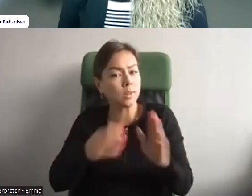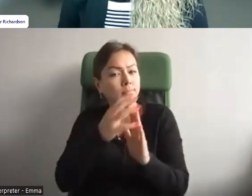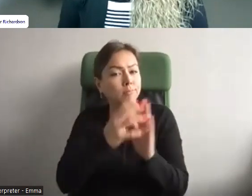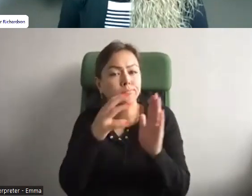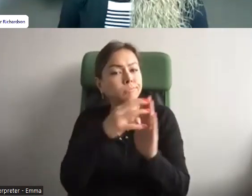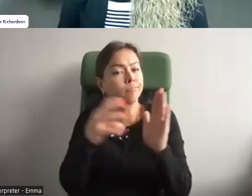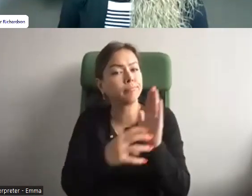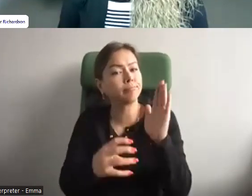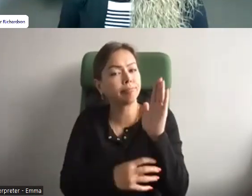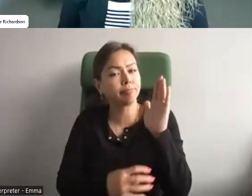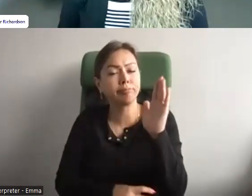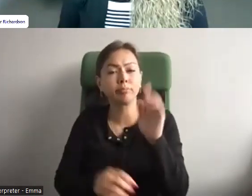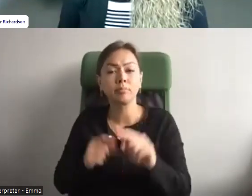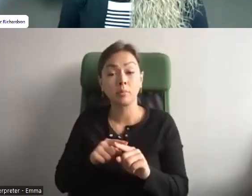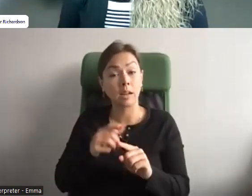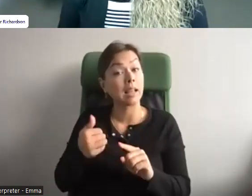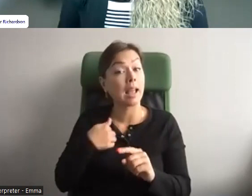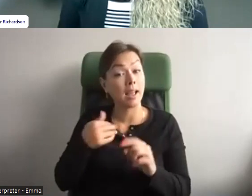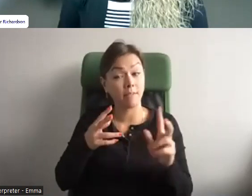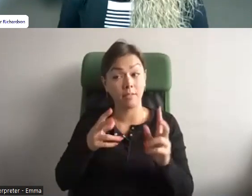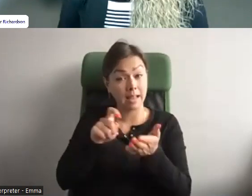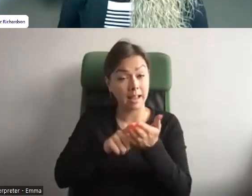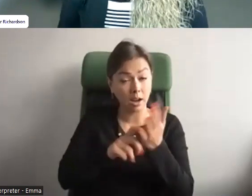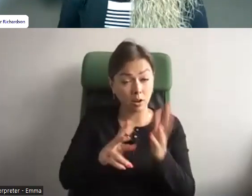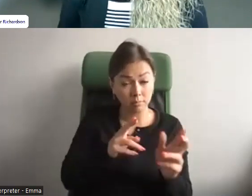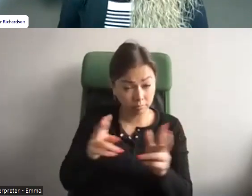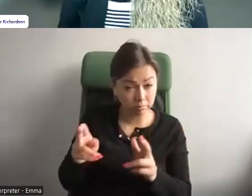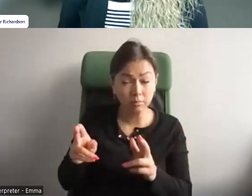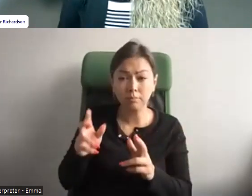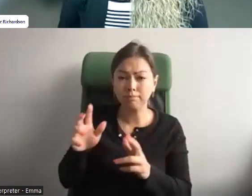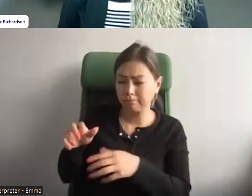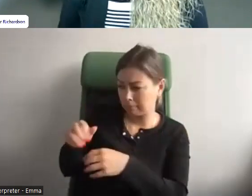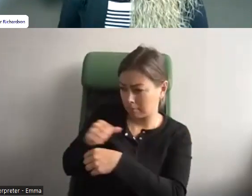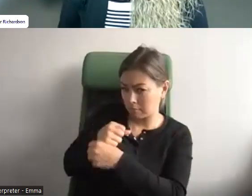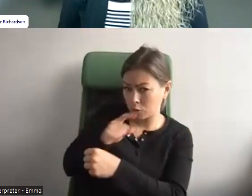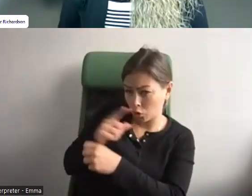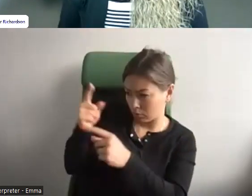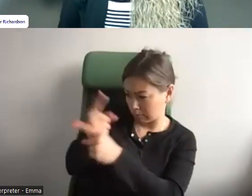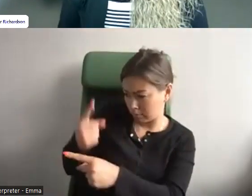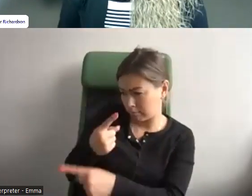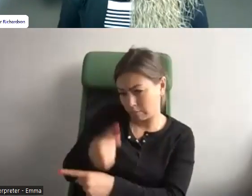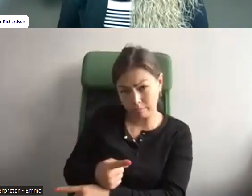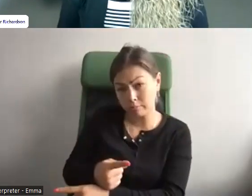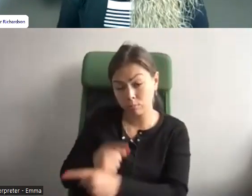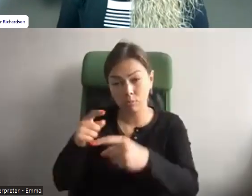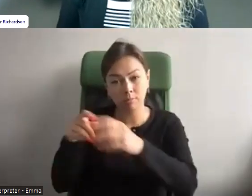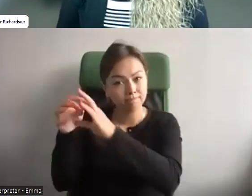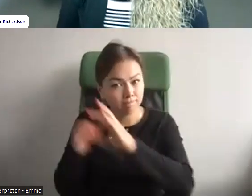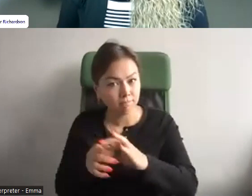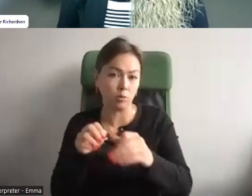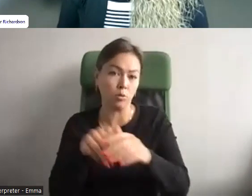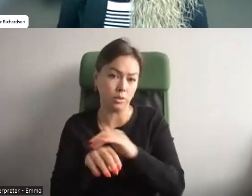stories, sort of like those accounts, accessible, but they're grounded in research. And when there is a twinning of